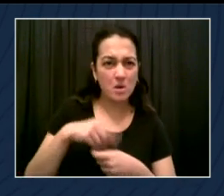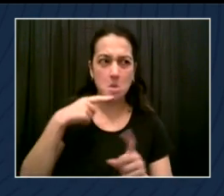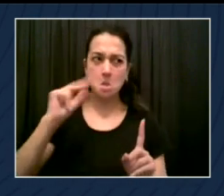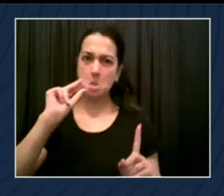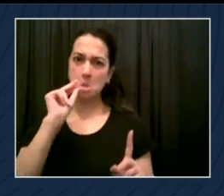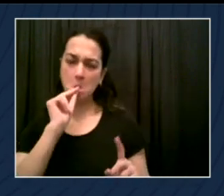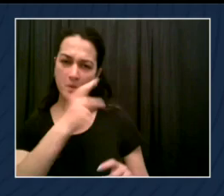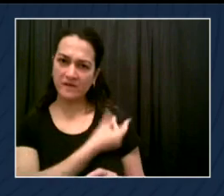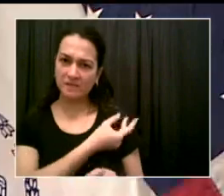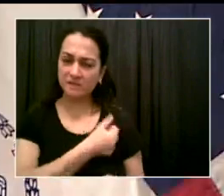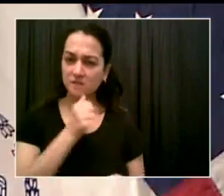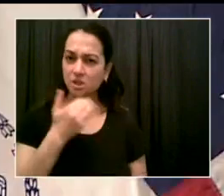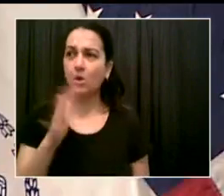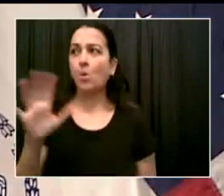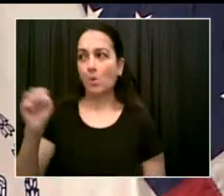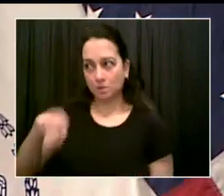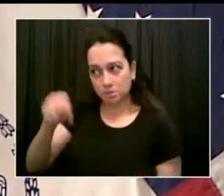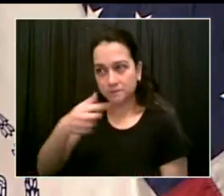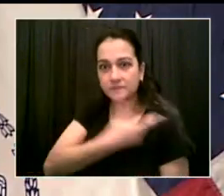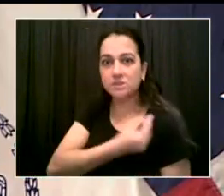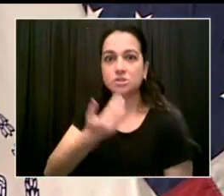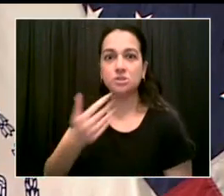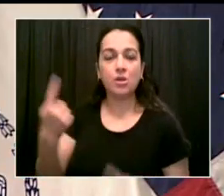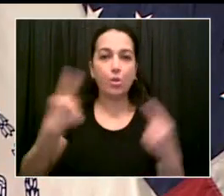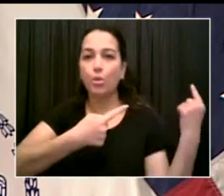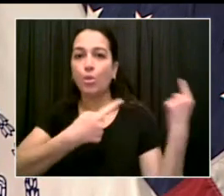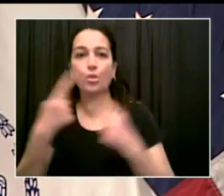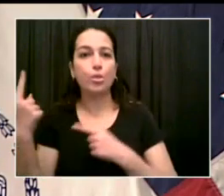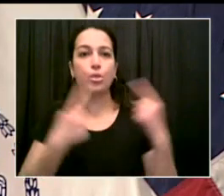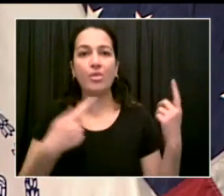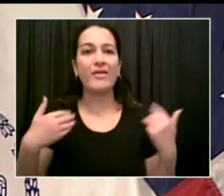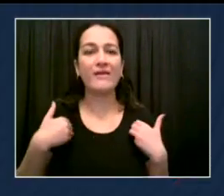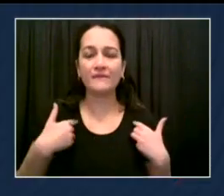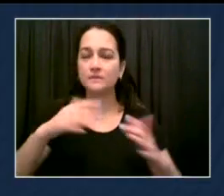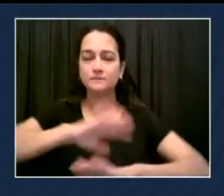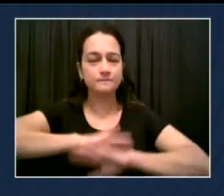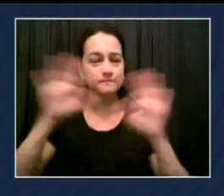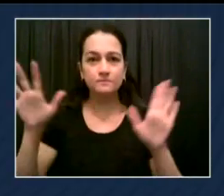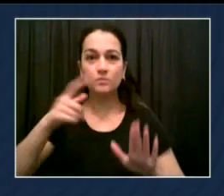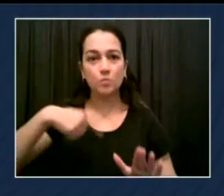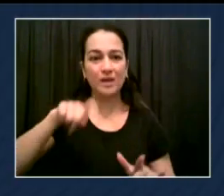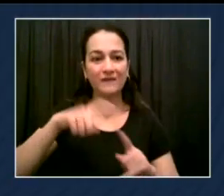option to do what they think is best for their health and the health of their patients.